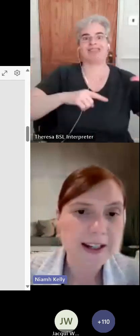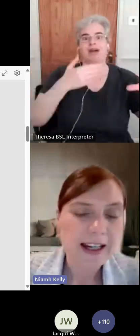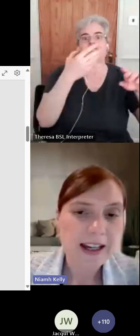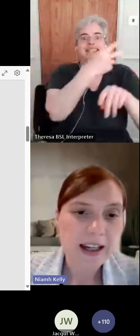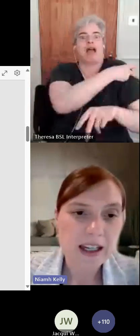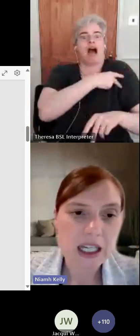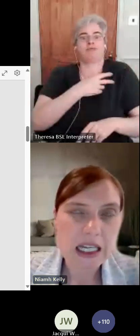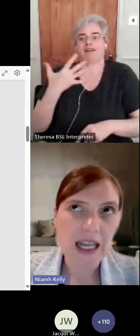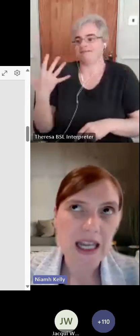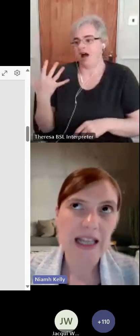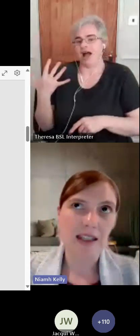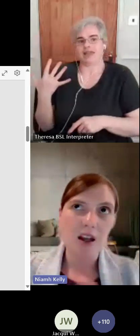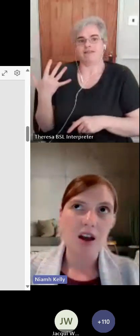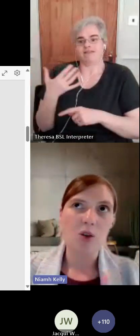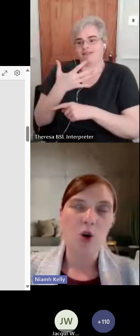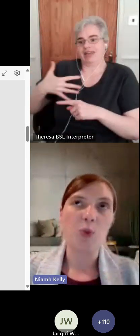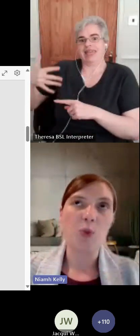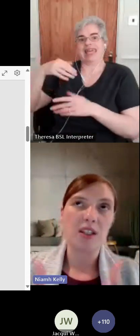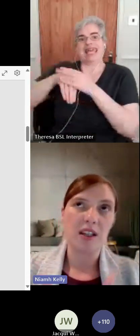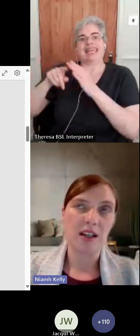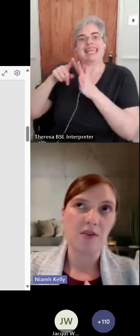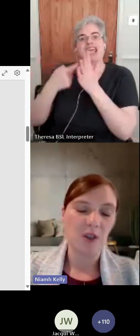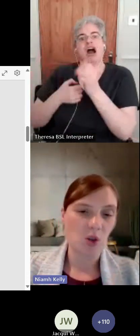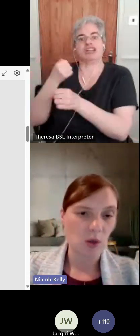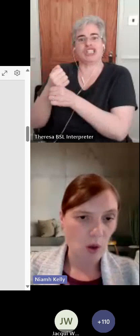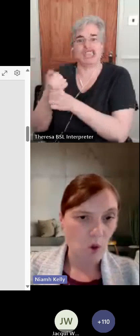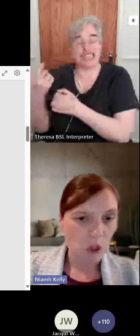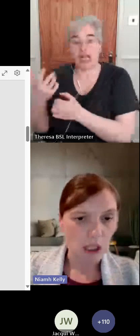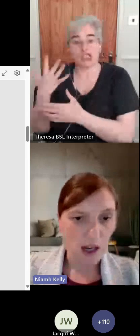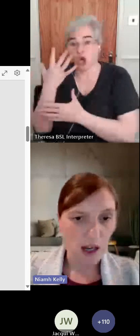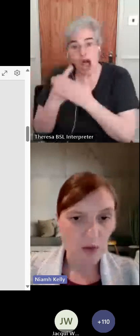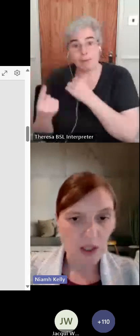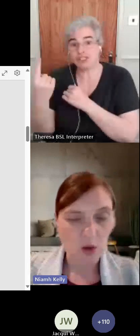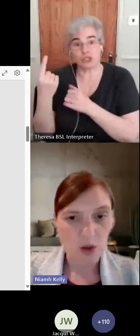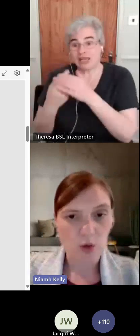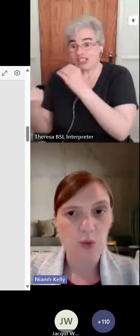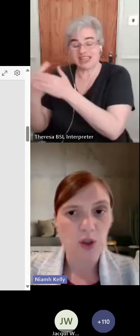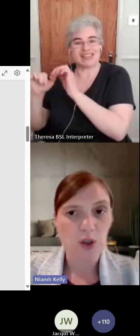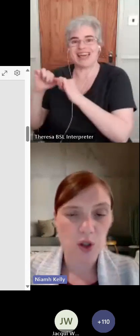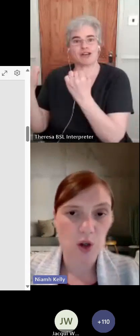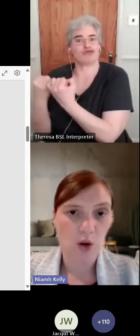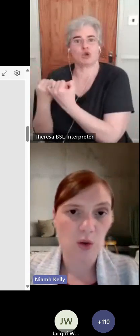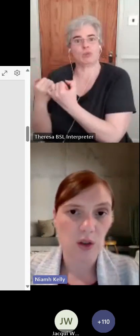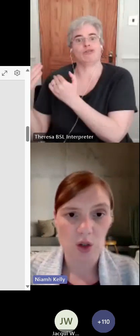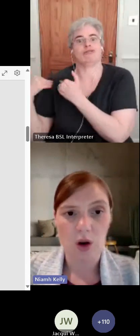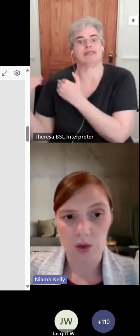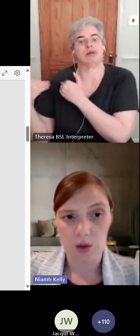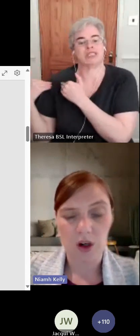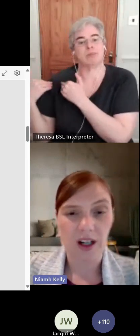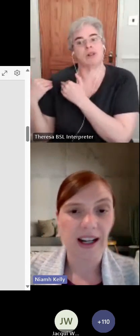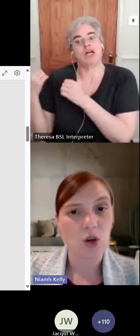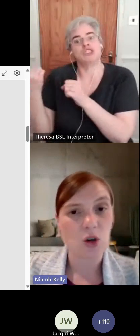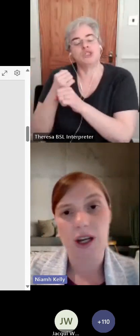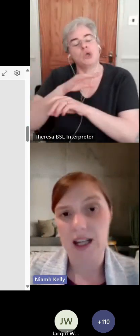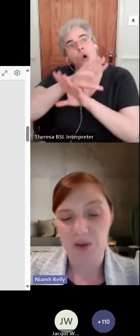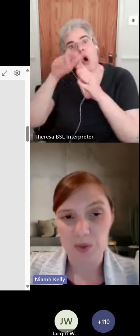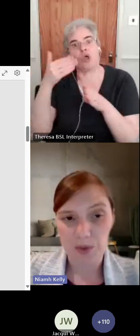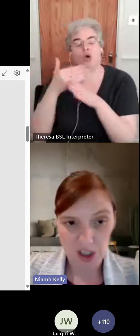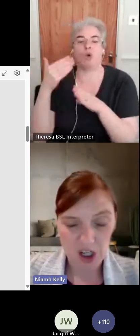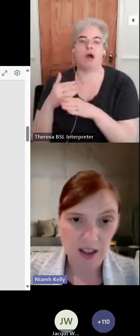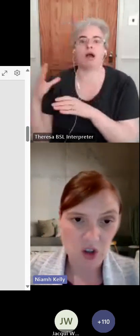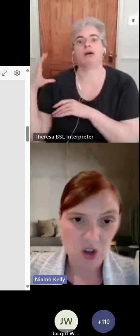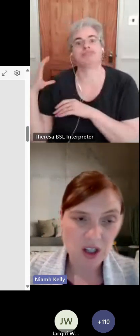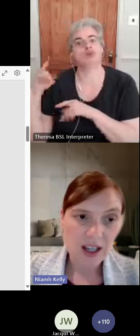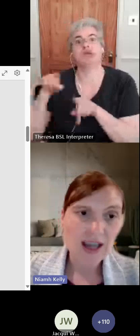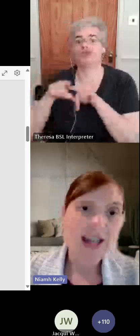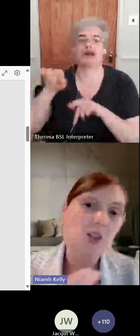group. It's not up to the individuals only in that resource group to do all the work and try and